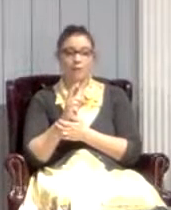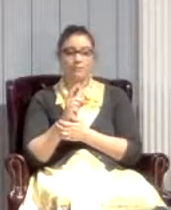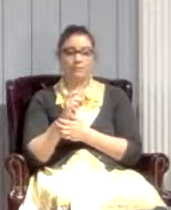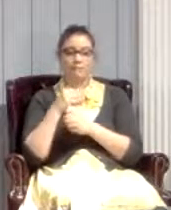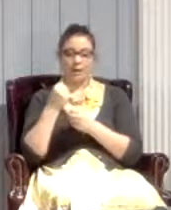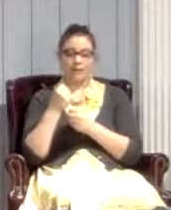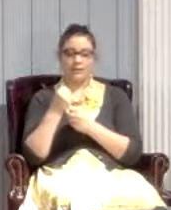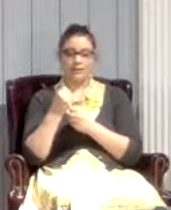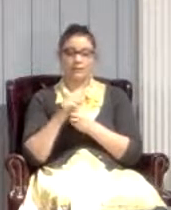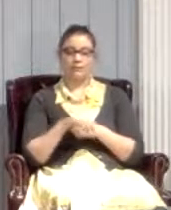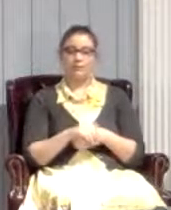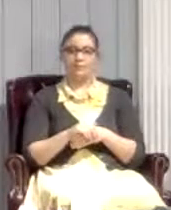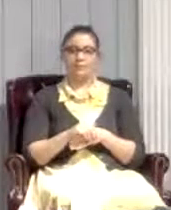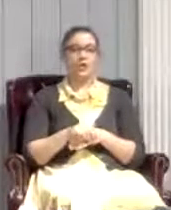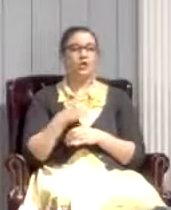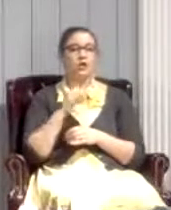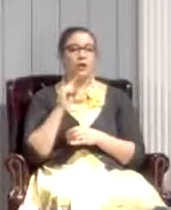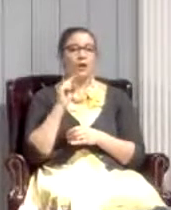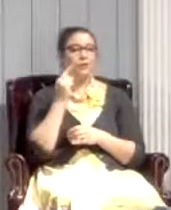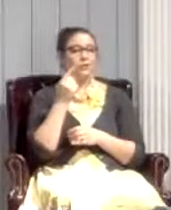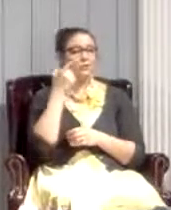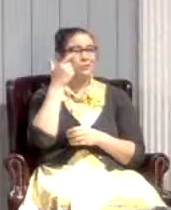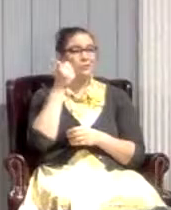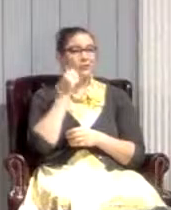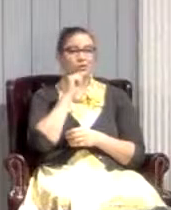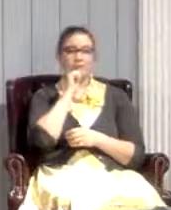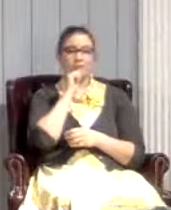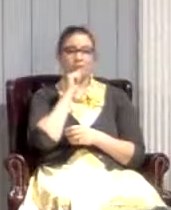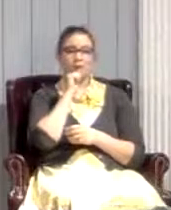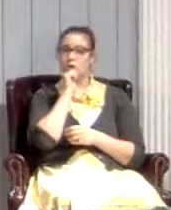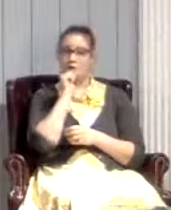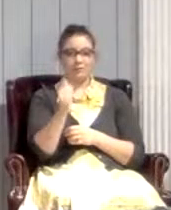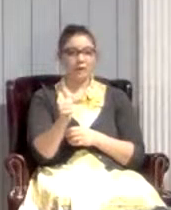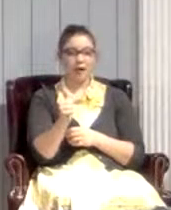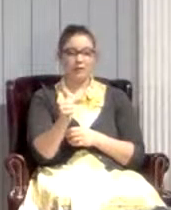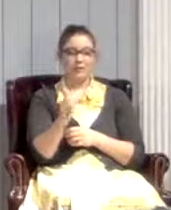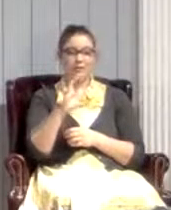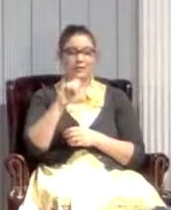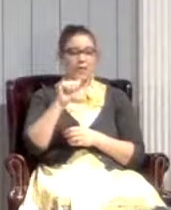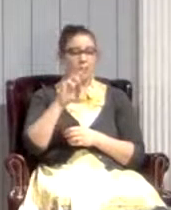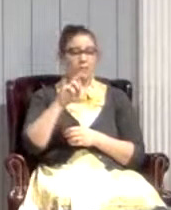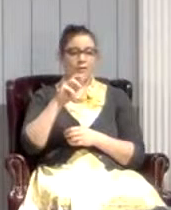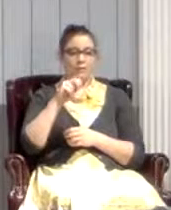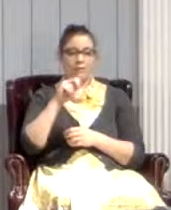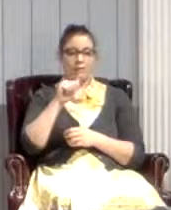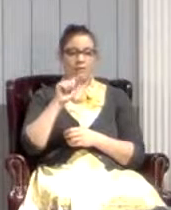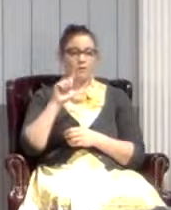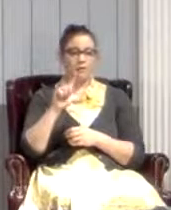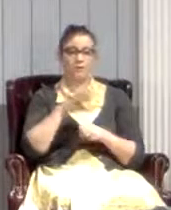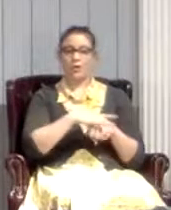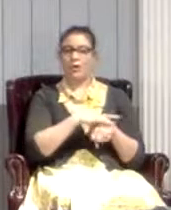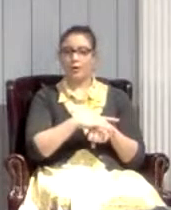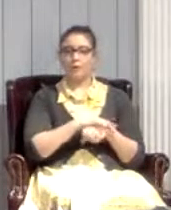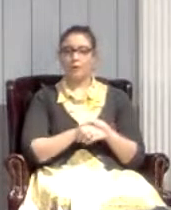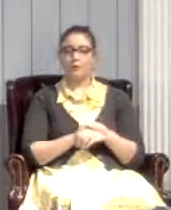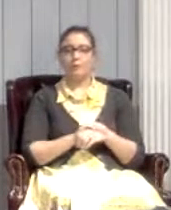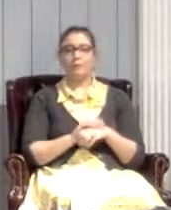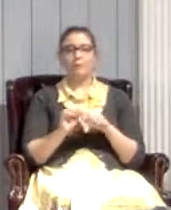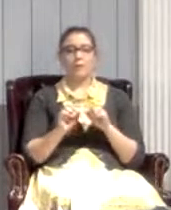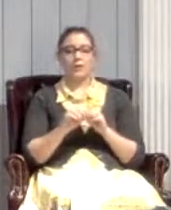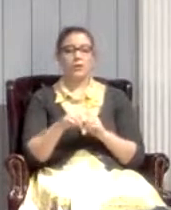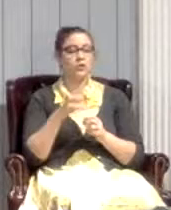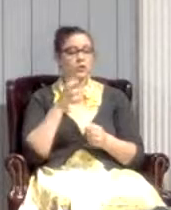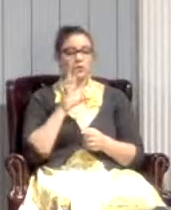Just because they are not carnal is no reason to expect that they are not